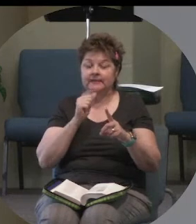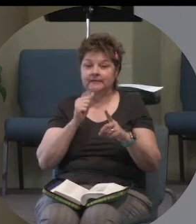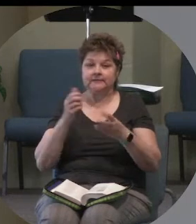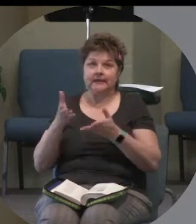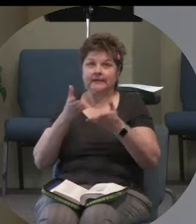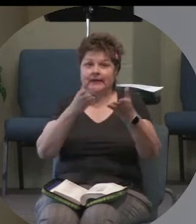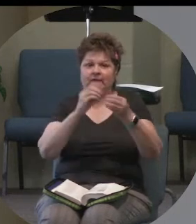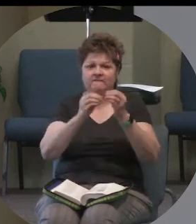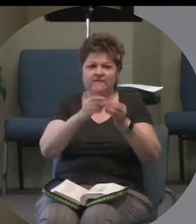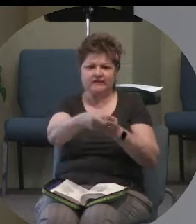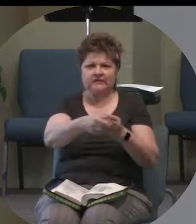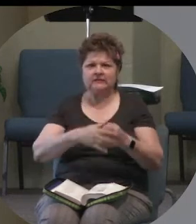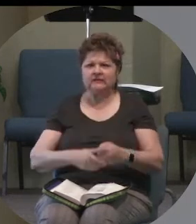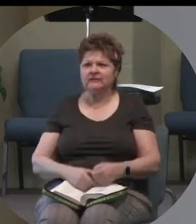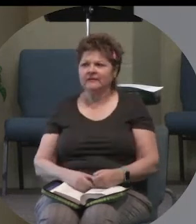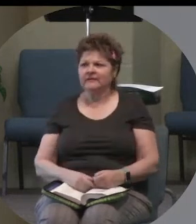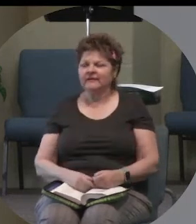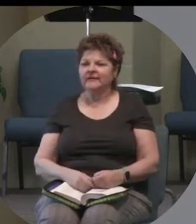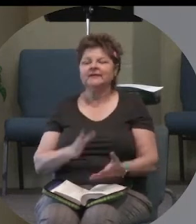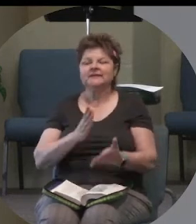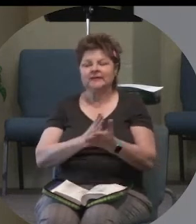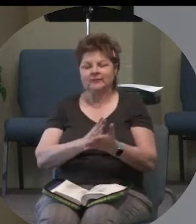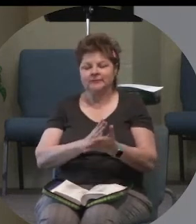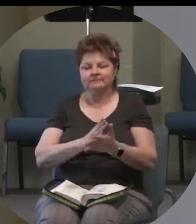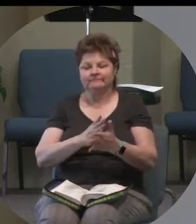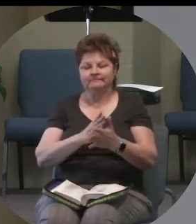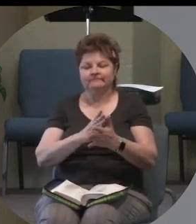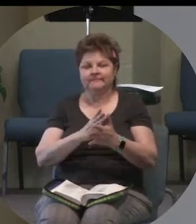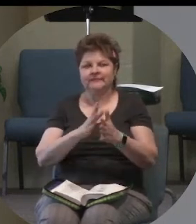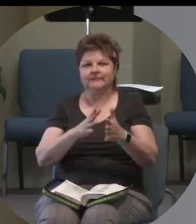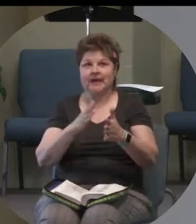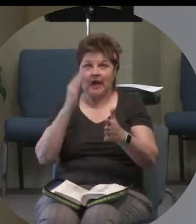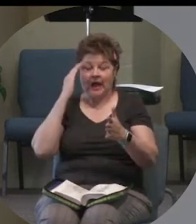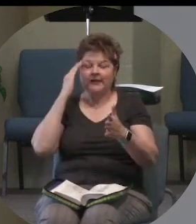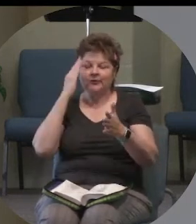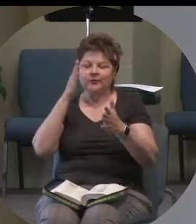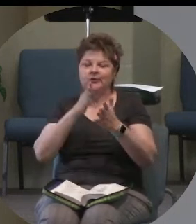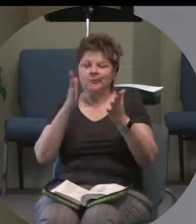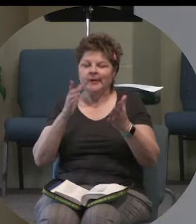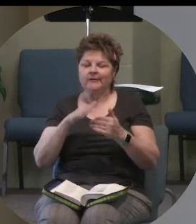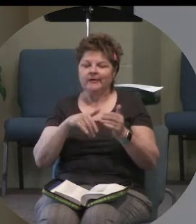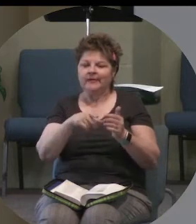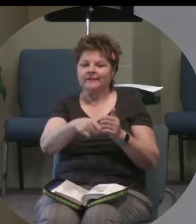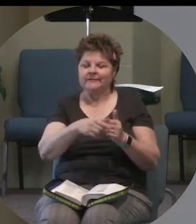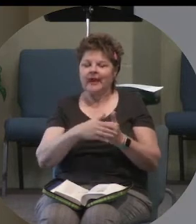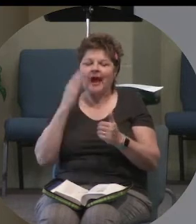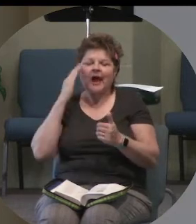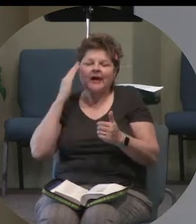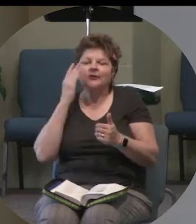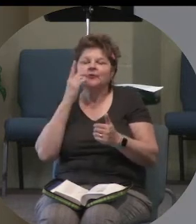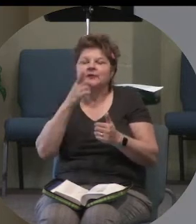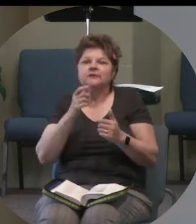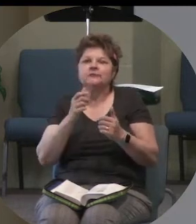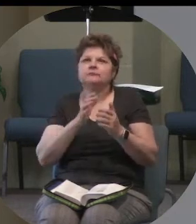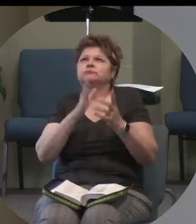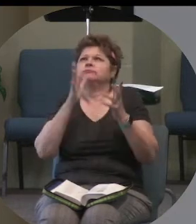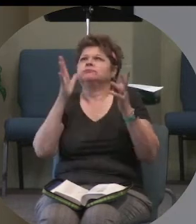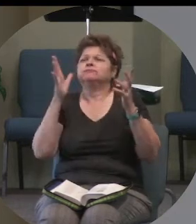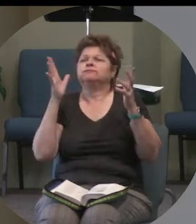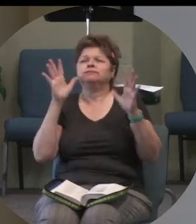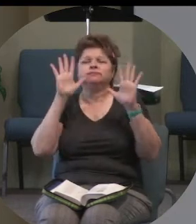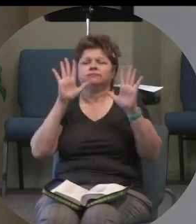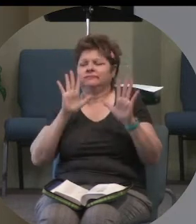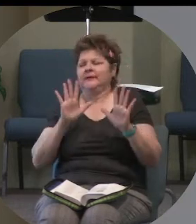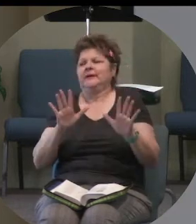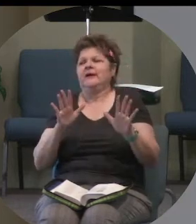hey, fix this problem. He stops and goes, hey, I know that you're bigger than this. I know that you're far greater than this. I